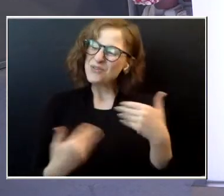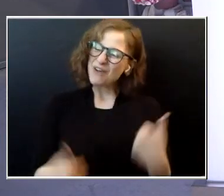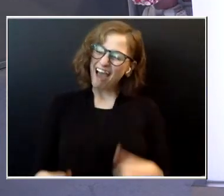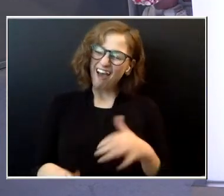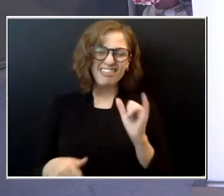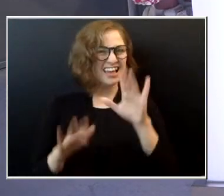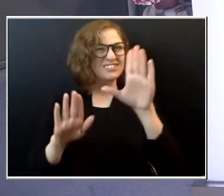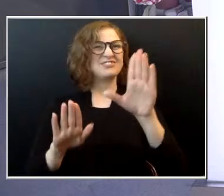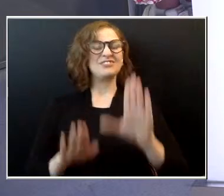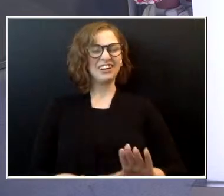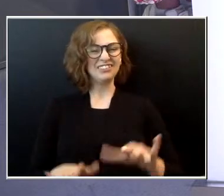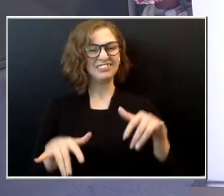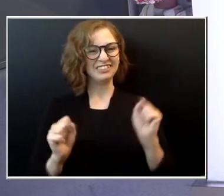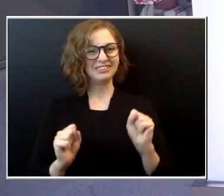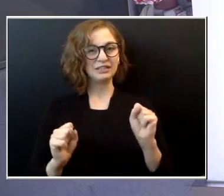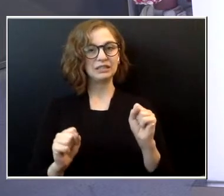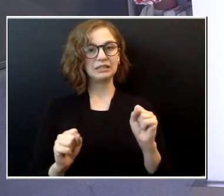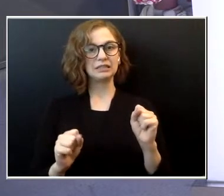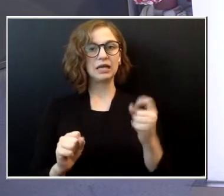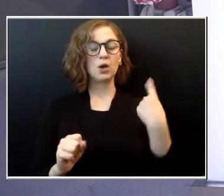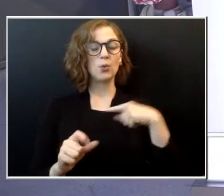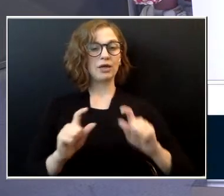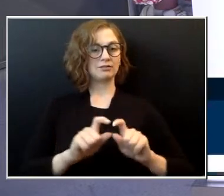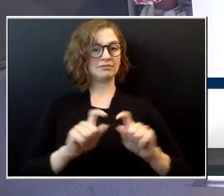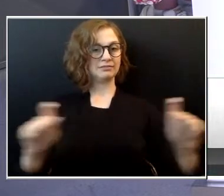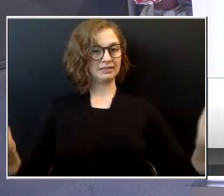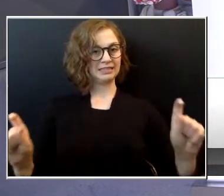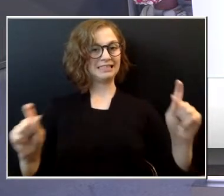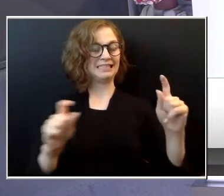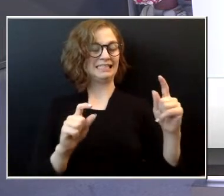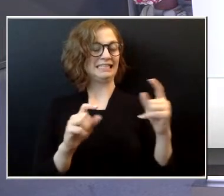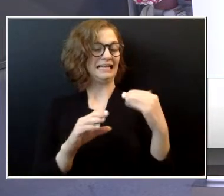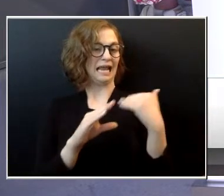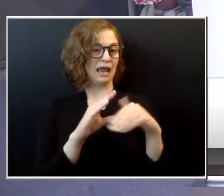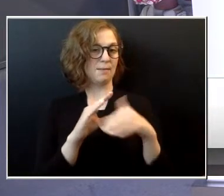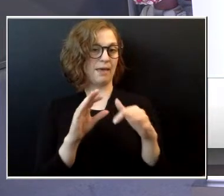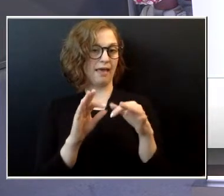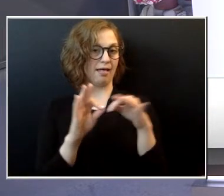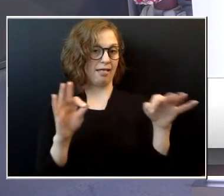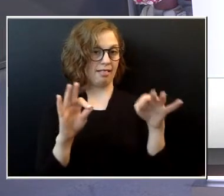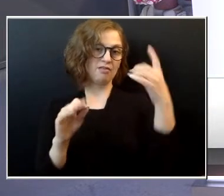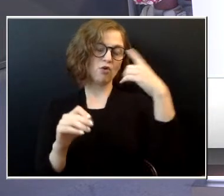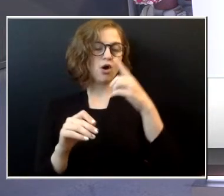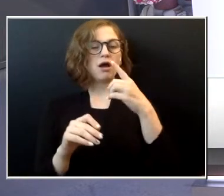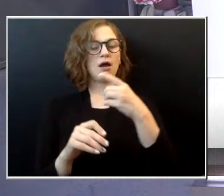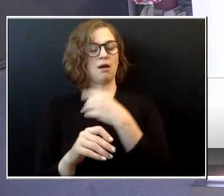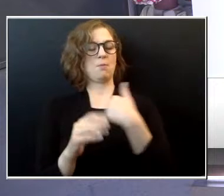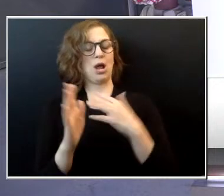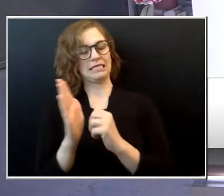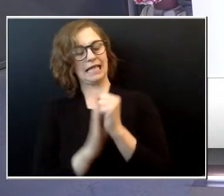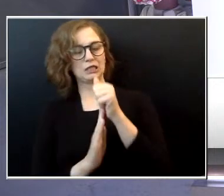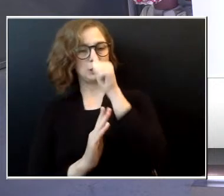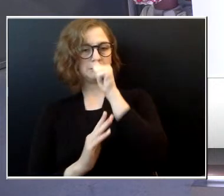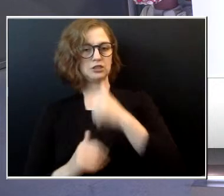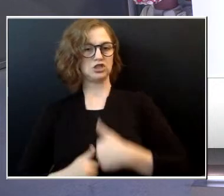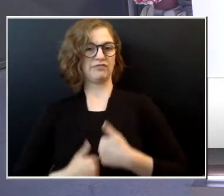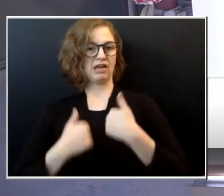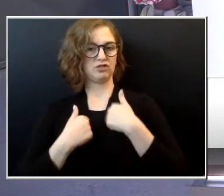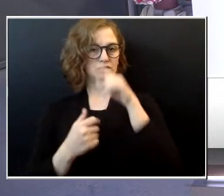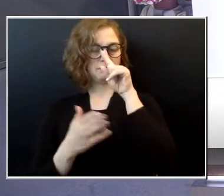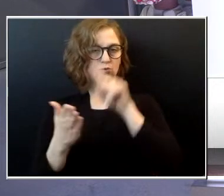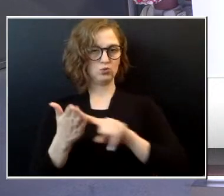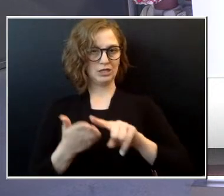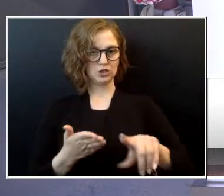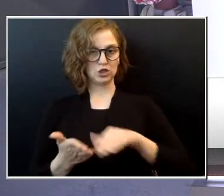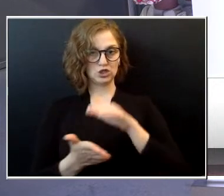We're putting an email on the screen for Breast Cancer Prevention and Survivorship Research Center. It's very key. The big key in there is